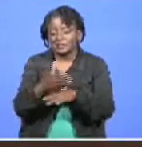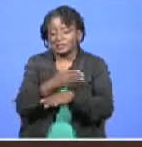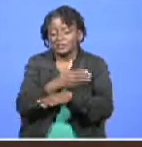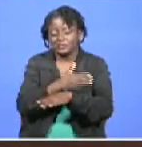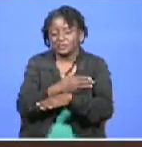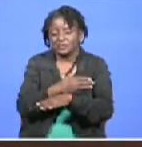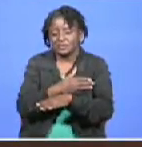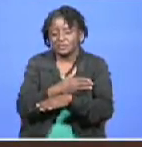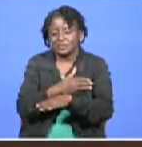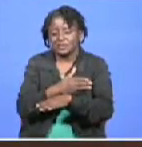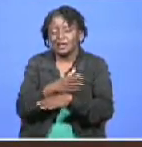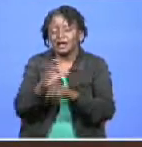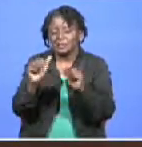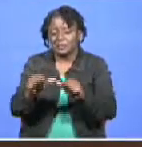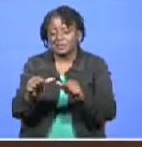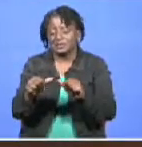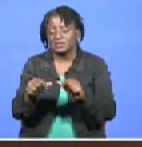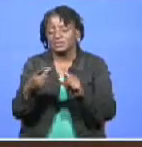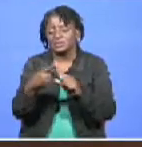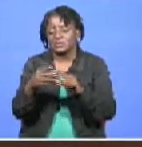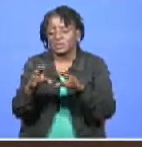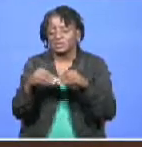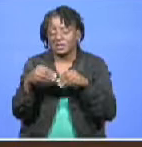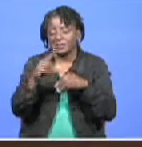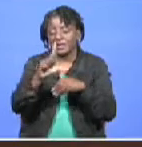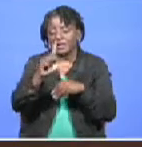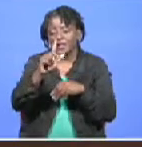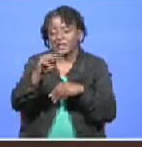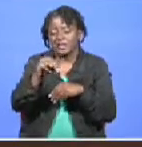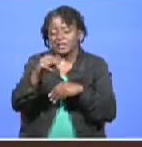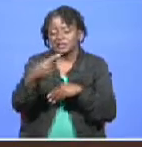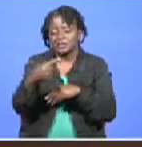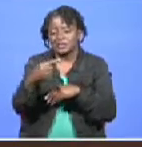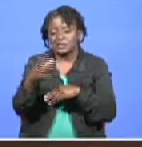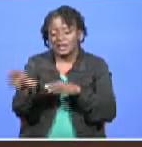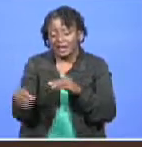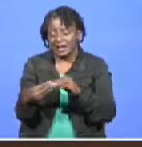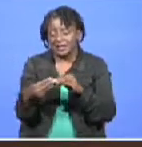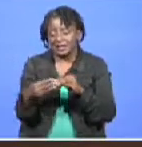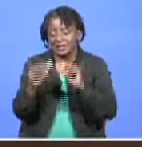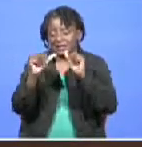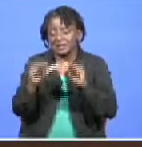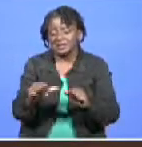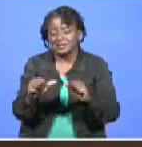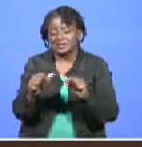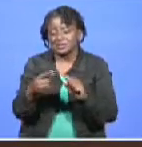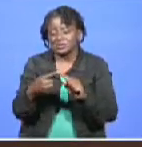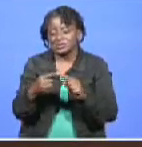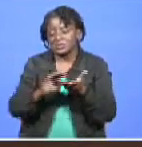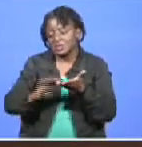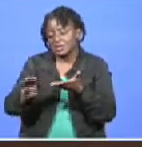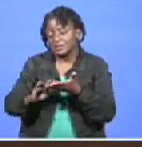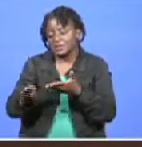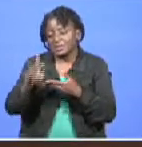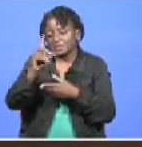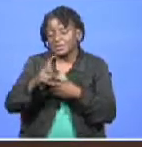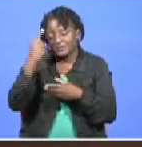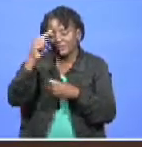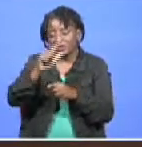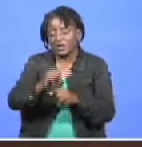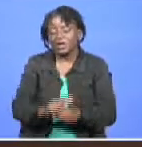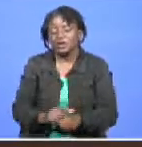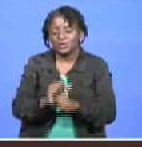accept LNG. We will have added capacity that will eliminate the need for rolling load shedding